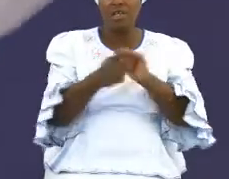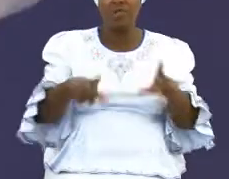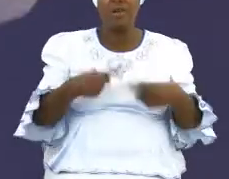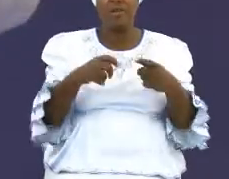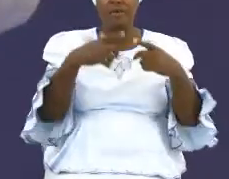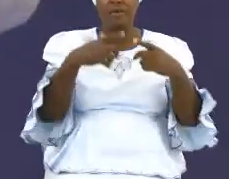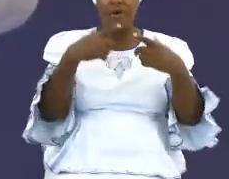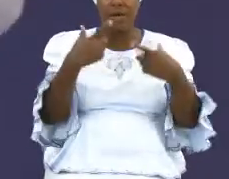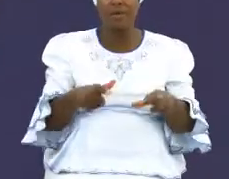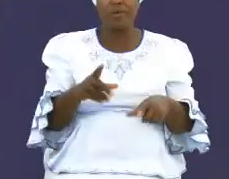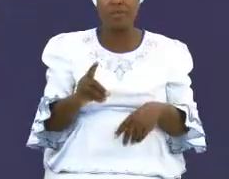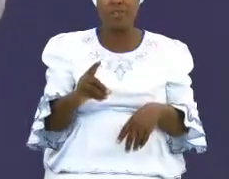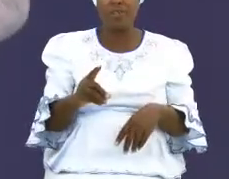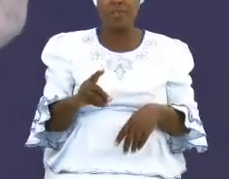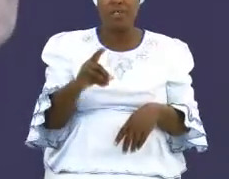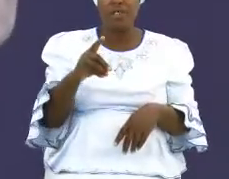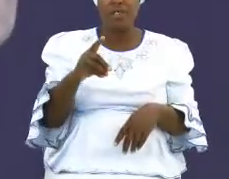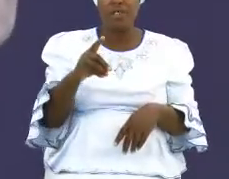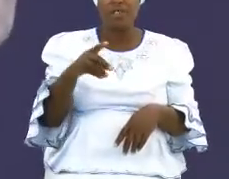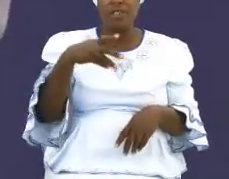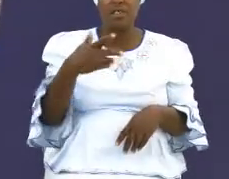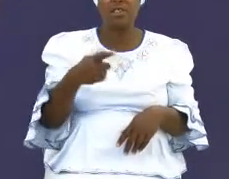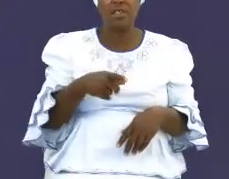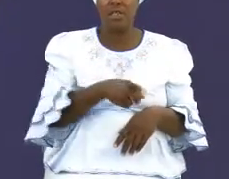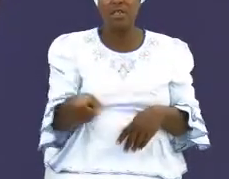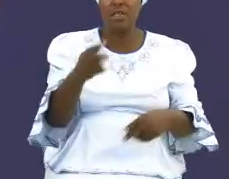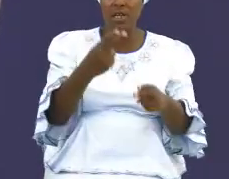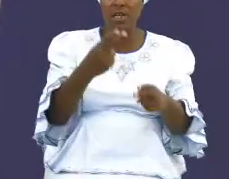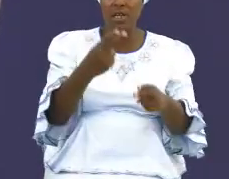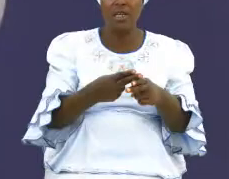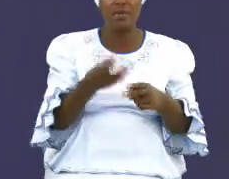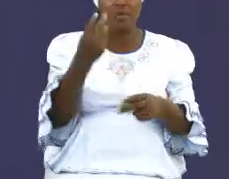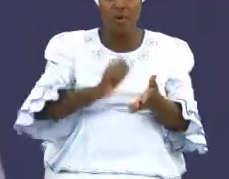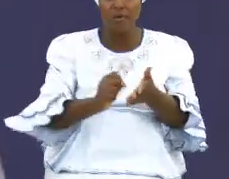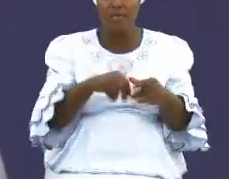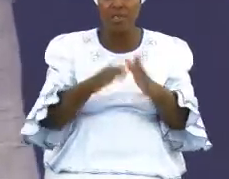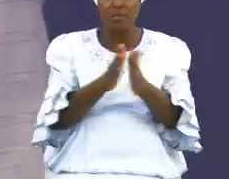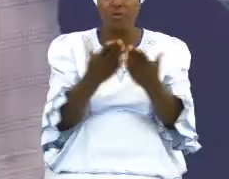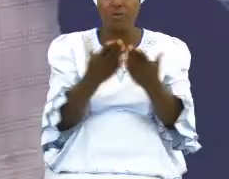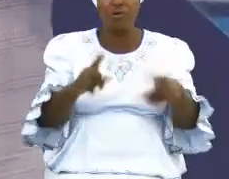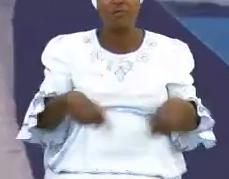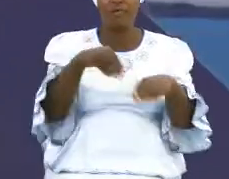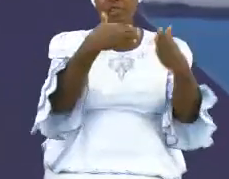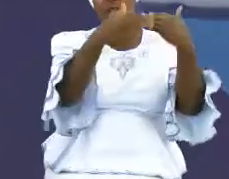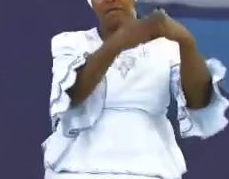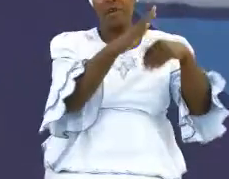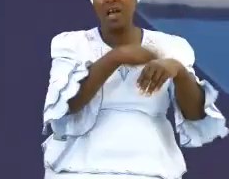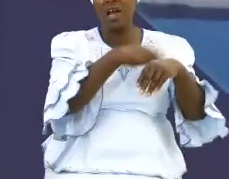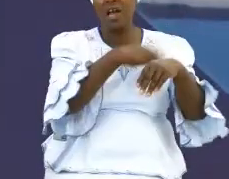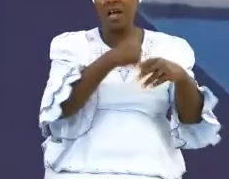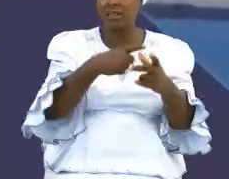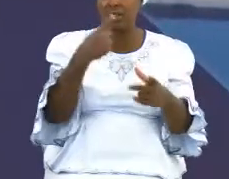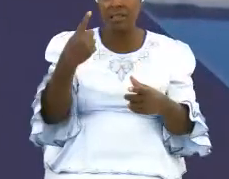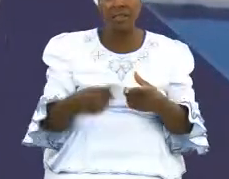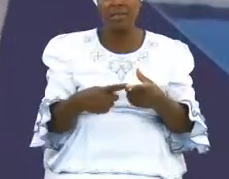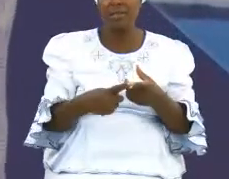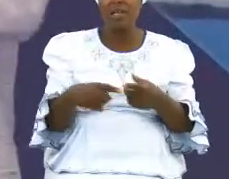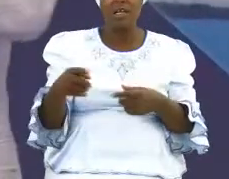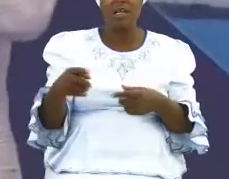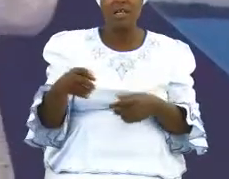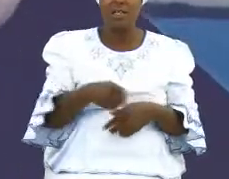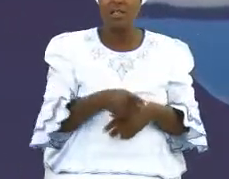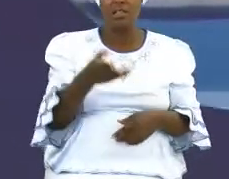place, their names were written in the book of life in heaven, and then there were